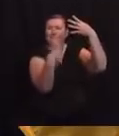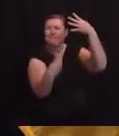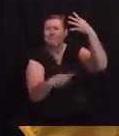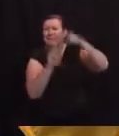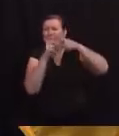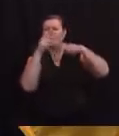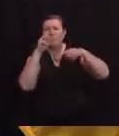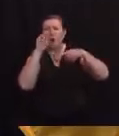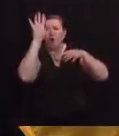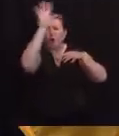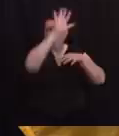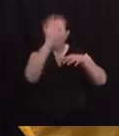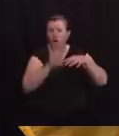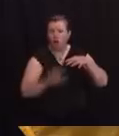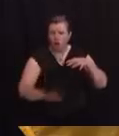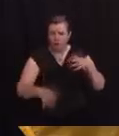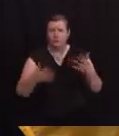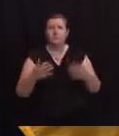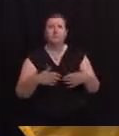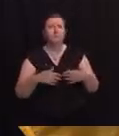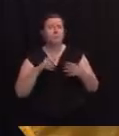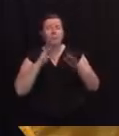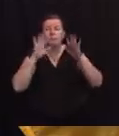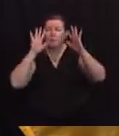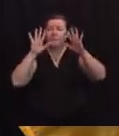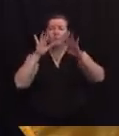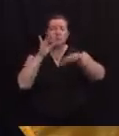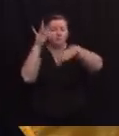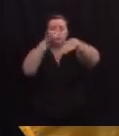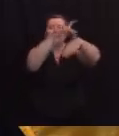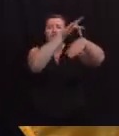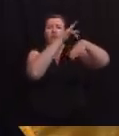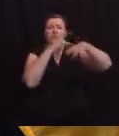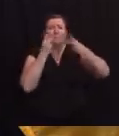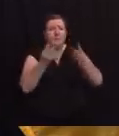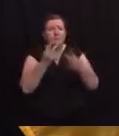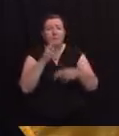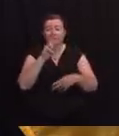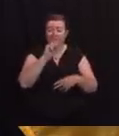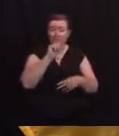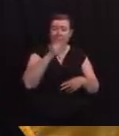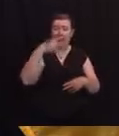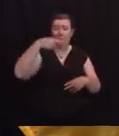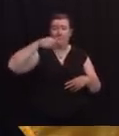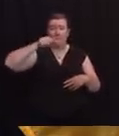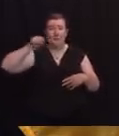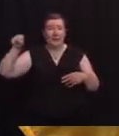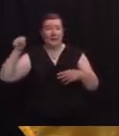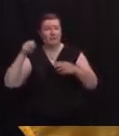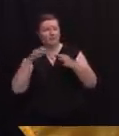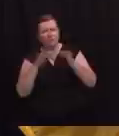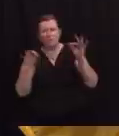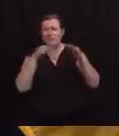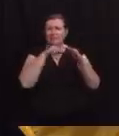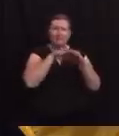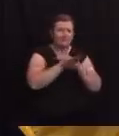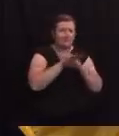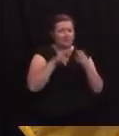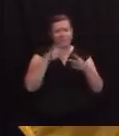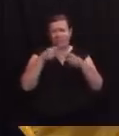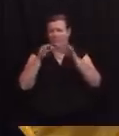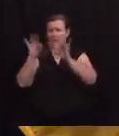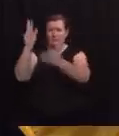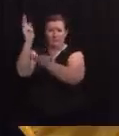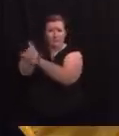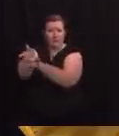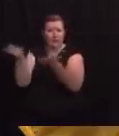great summer getaway. And with your Vax Pass, you have free entry and parking at every one of our state parks. So